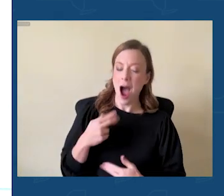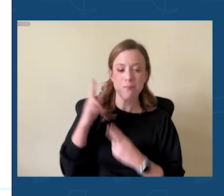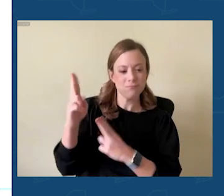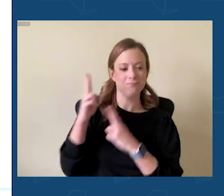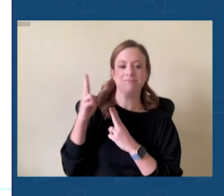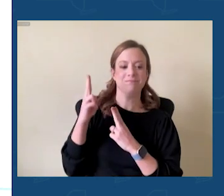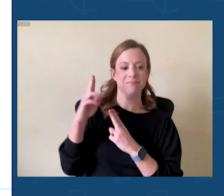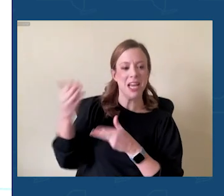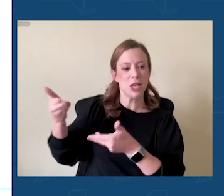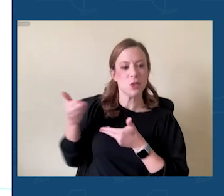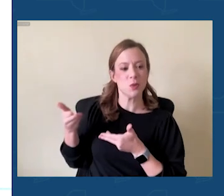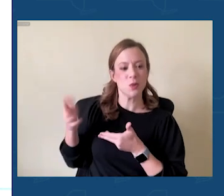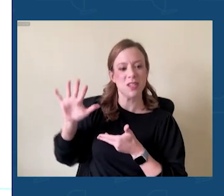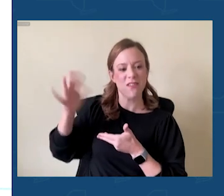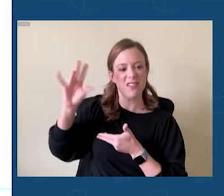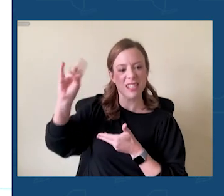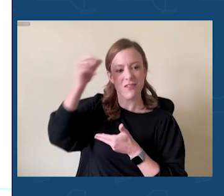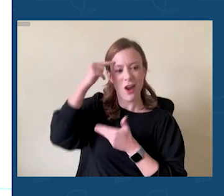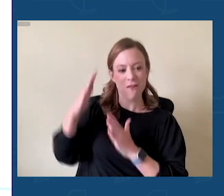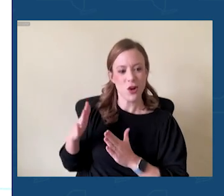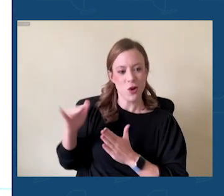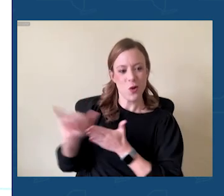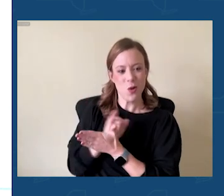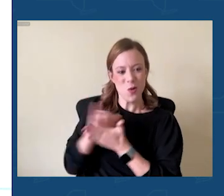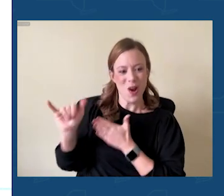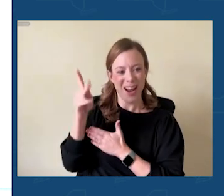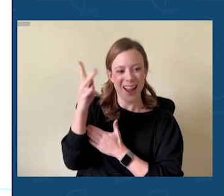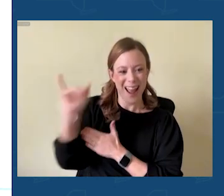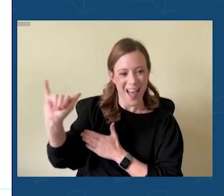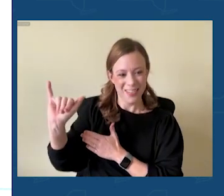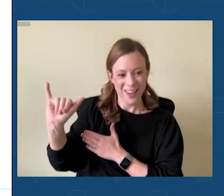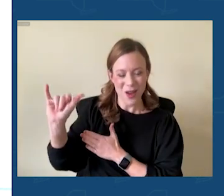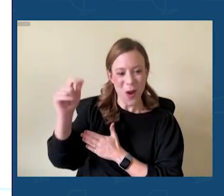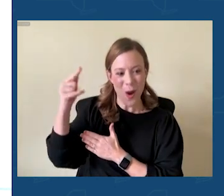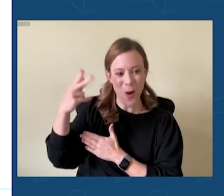of the great state of New York. Welcome, Governor Kathy Hochul.